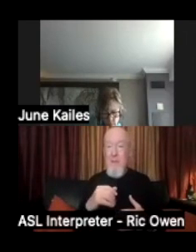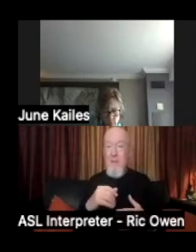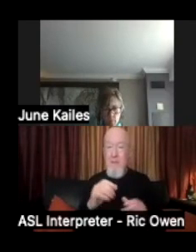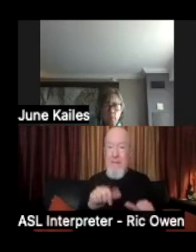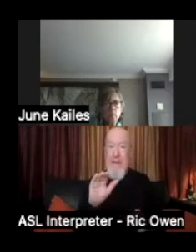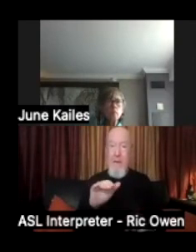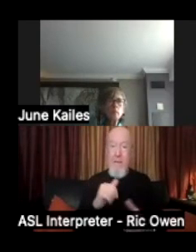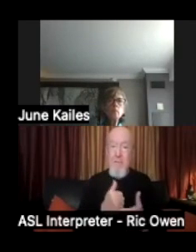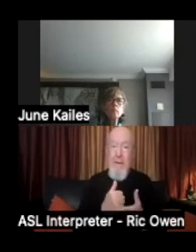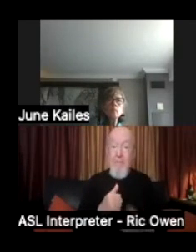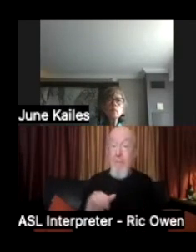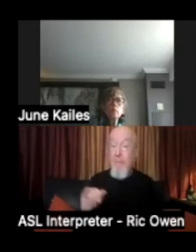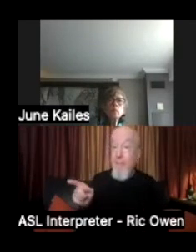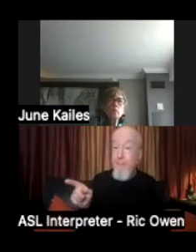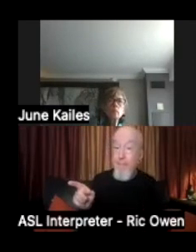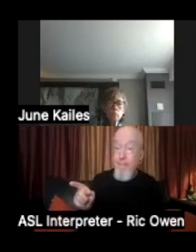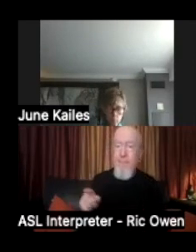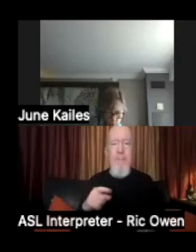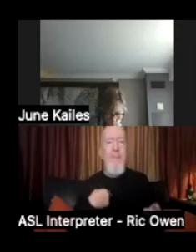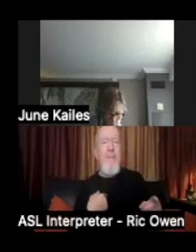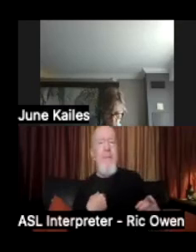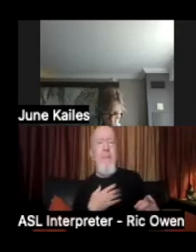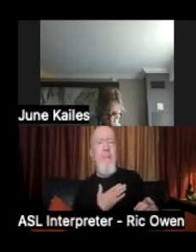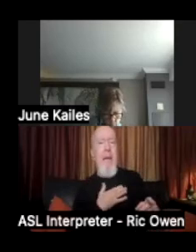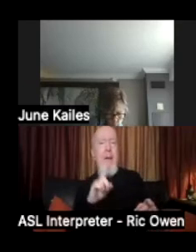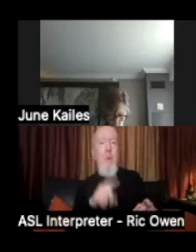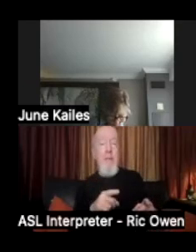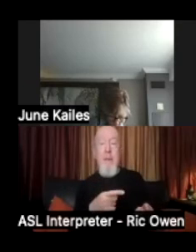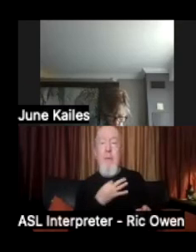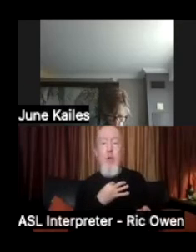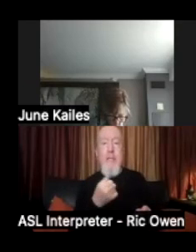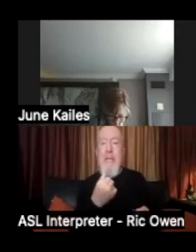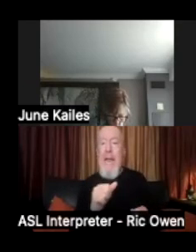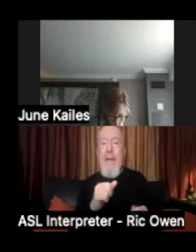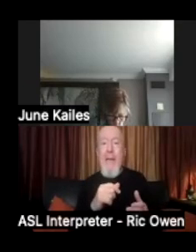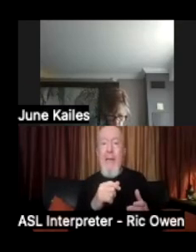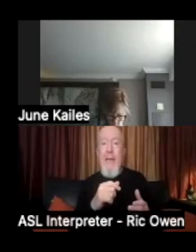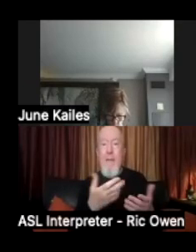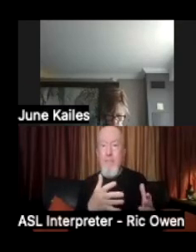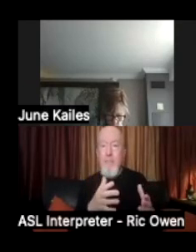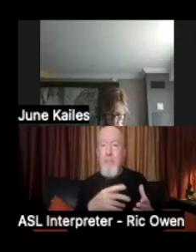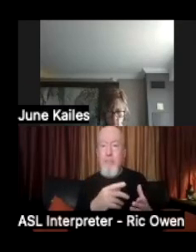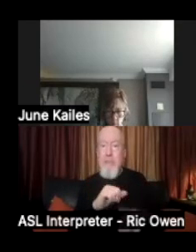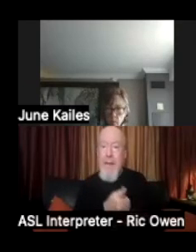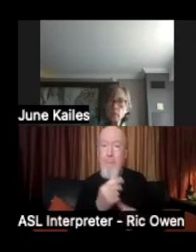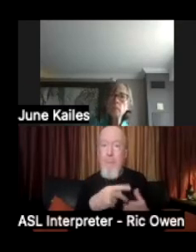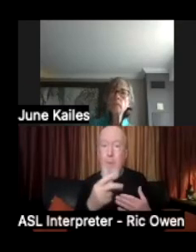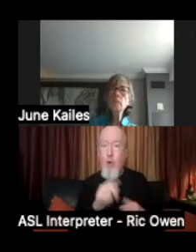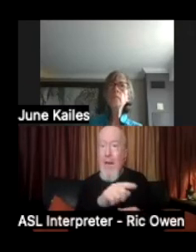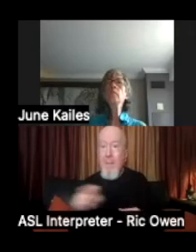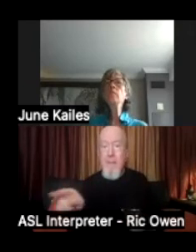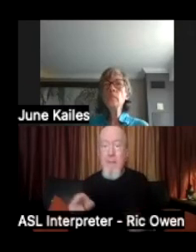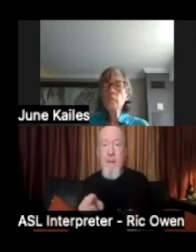Yes, thank you. I'm just wondering if there are any programs available to help assist people